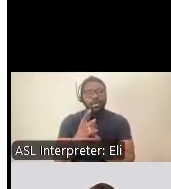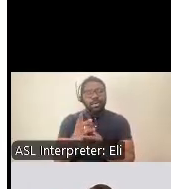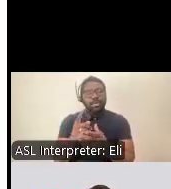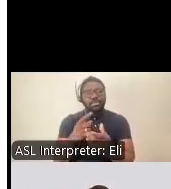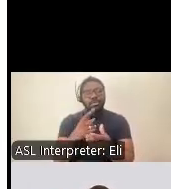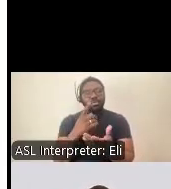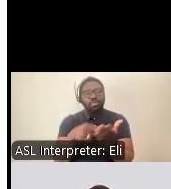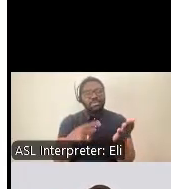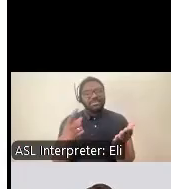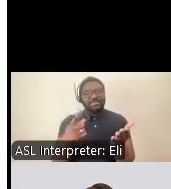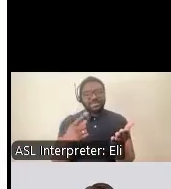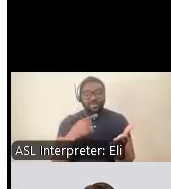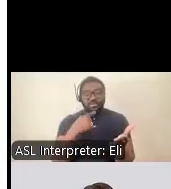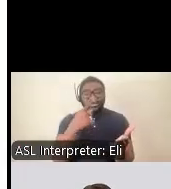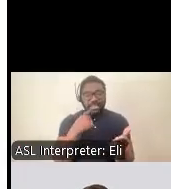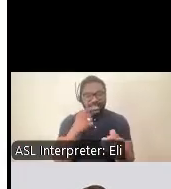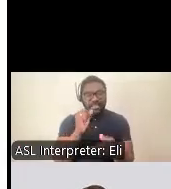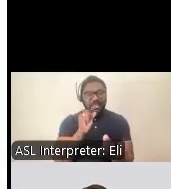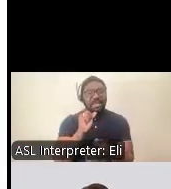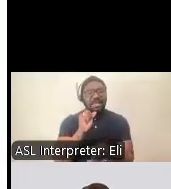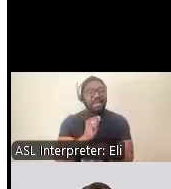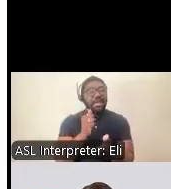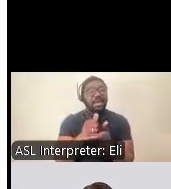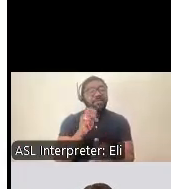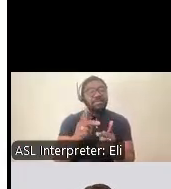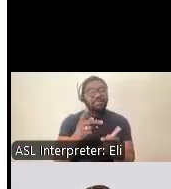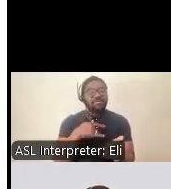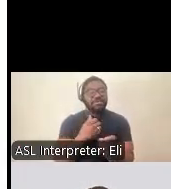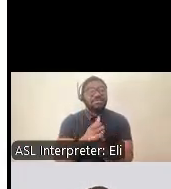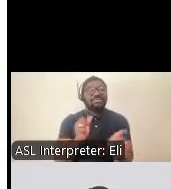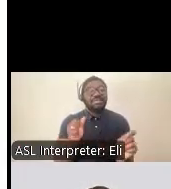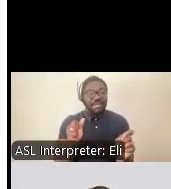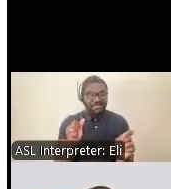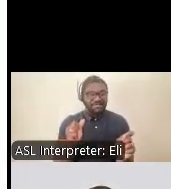opening up about stress or mental health?